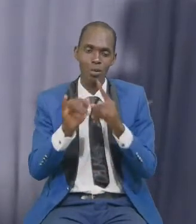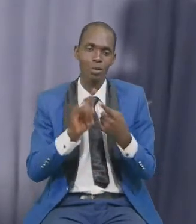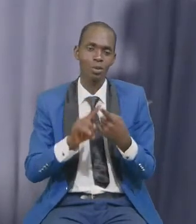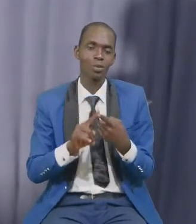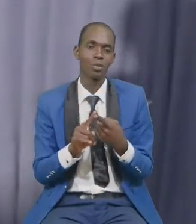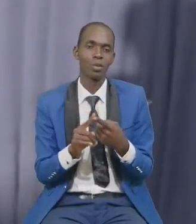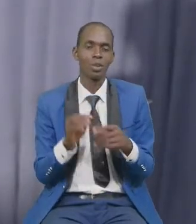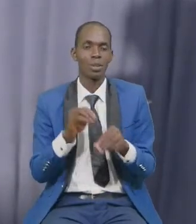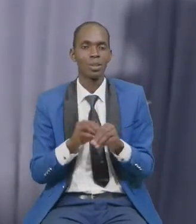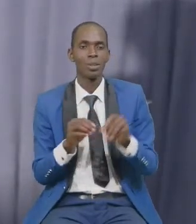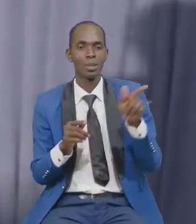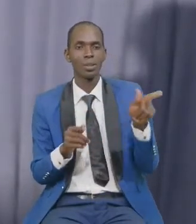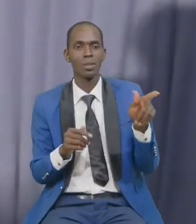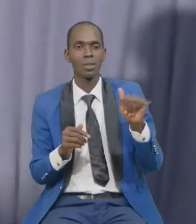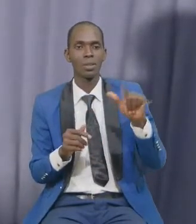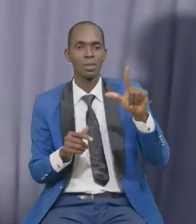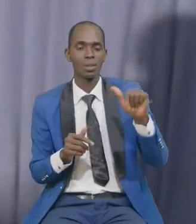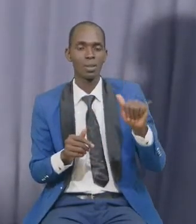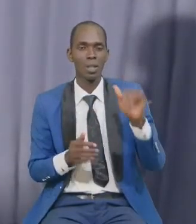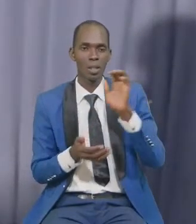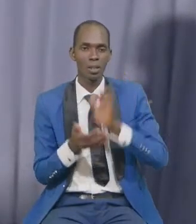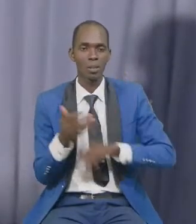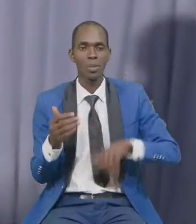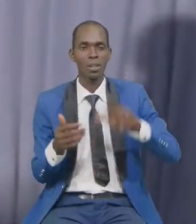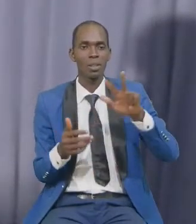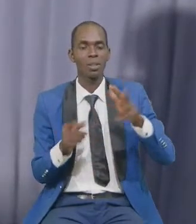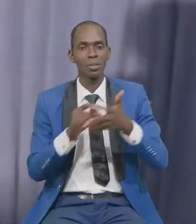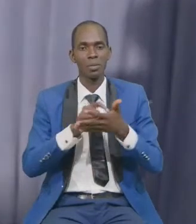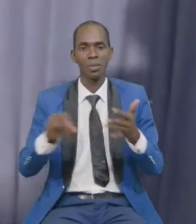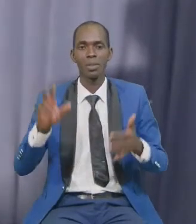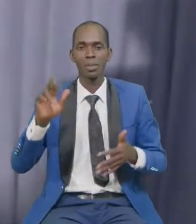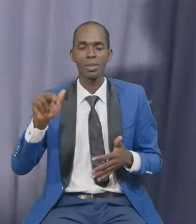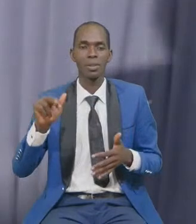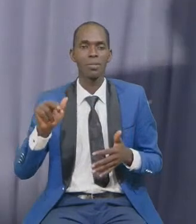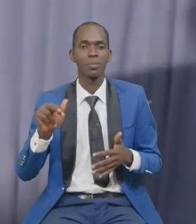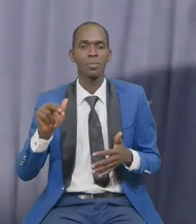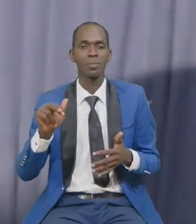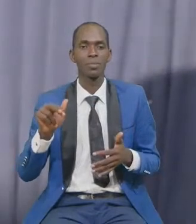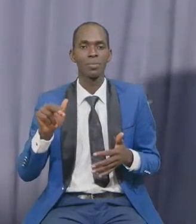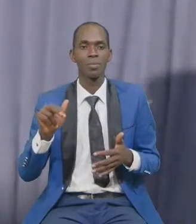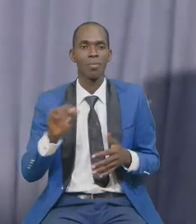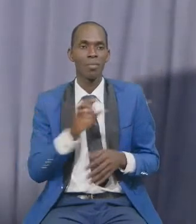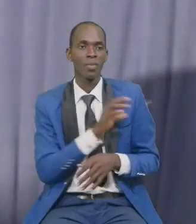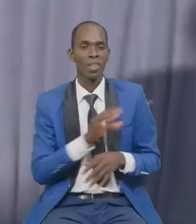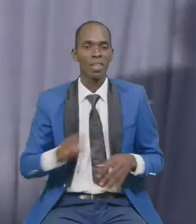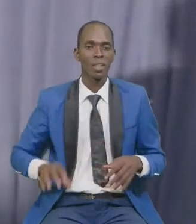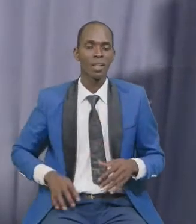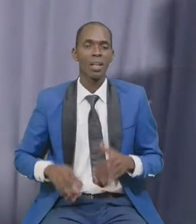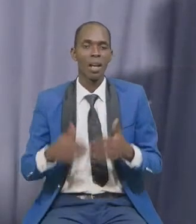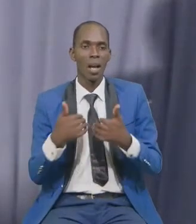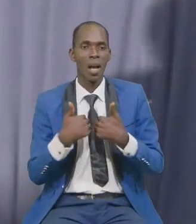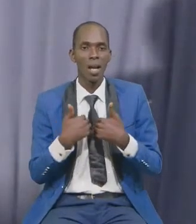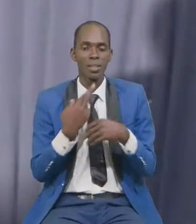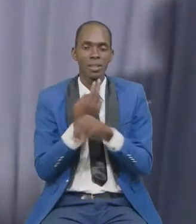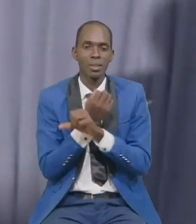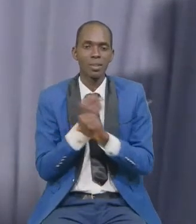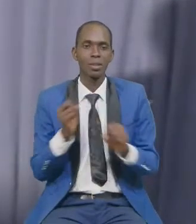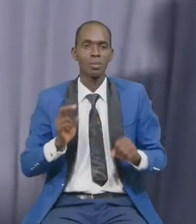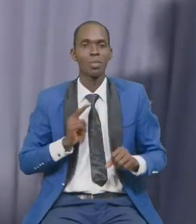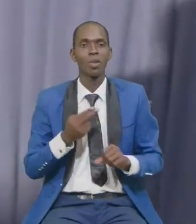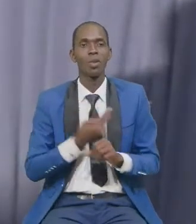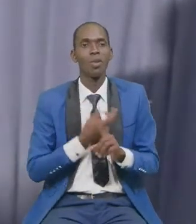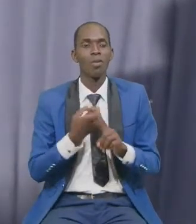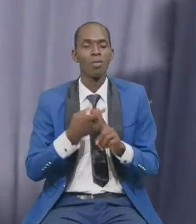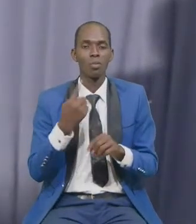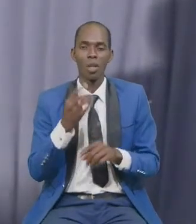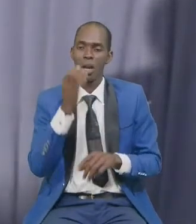chapter 3 and verse 13. Galatians chapter 3, verse 13. Christ has redeemed us